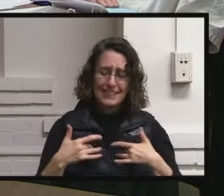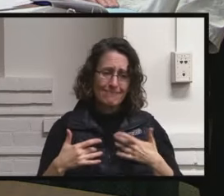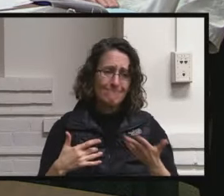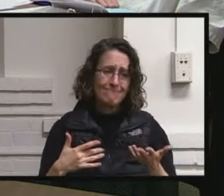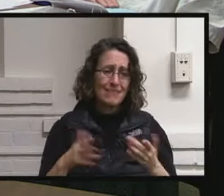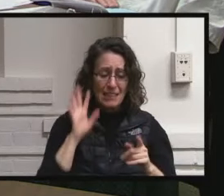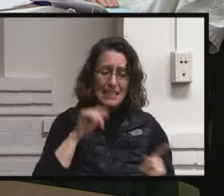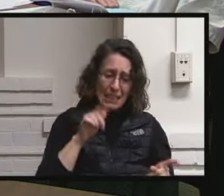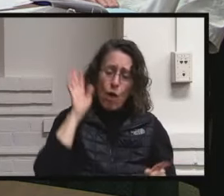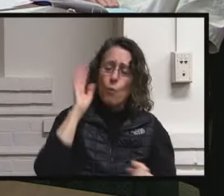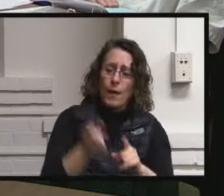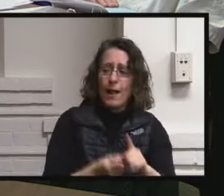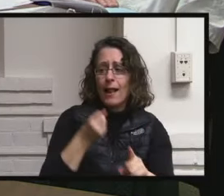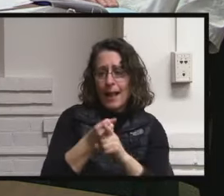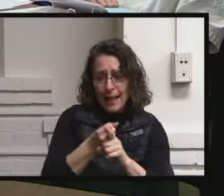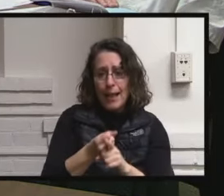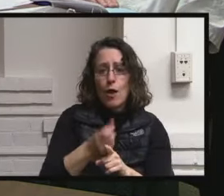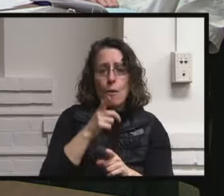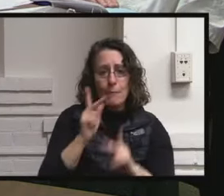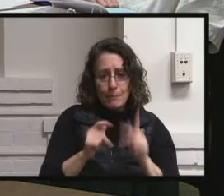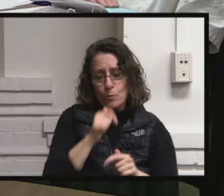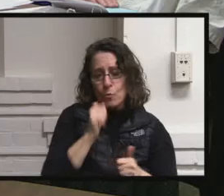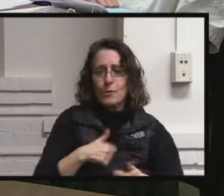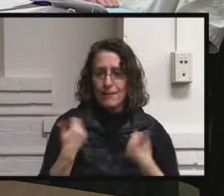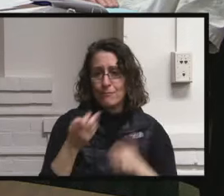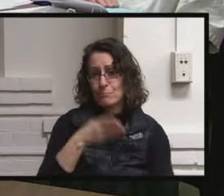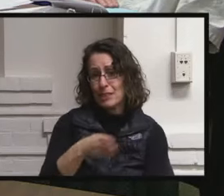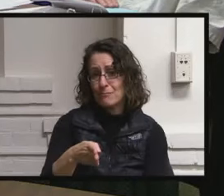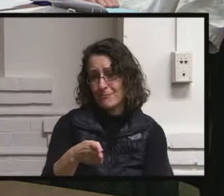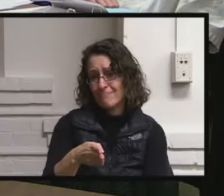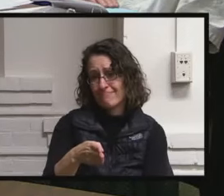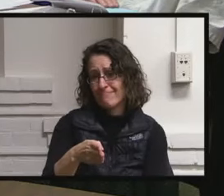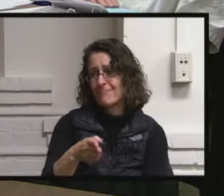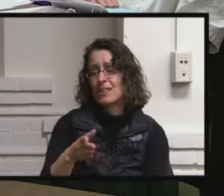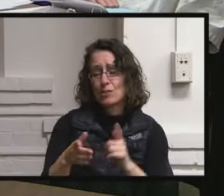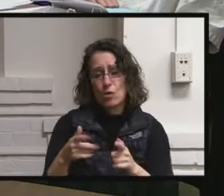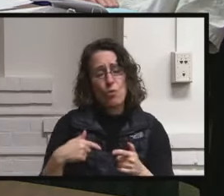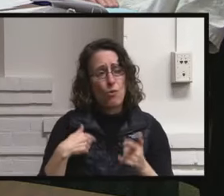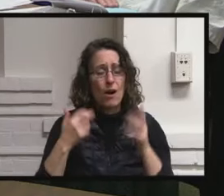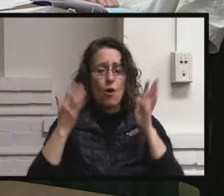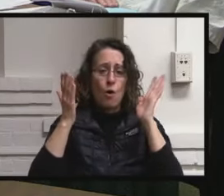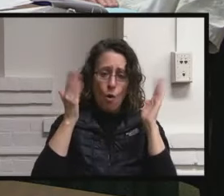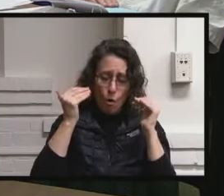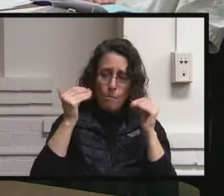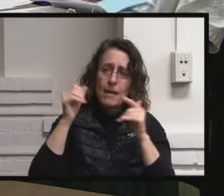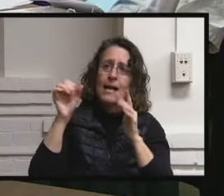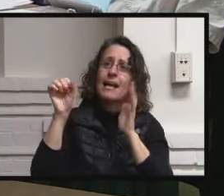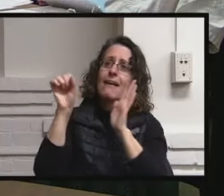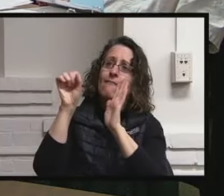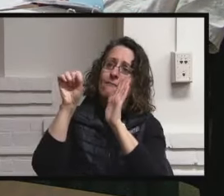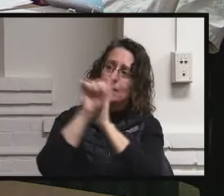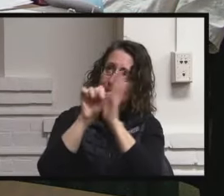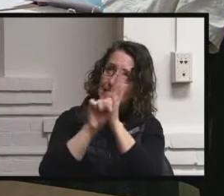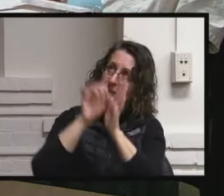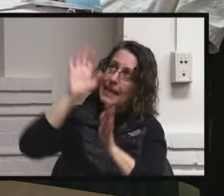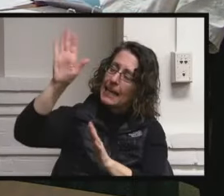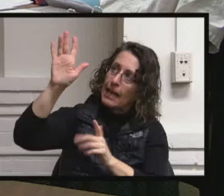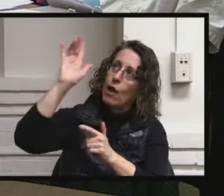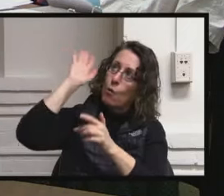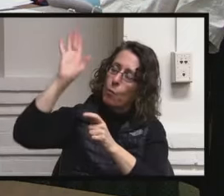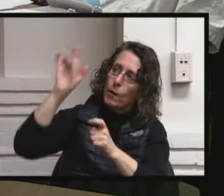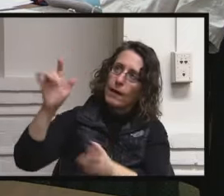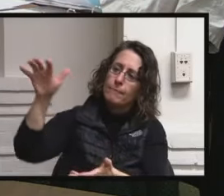will consider providing us with other revenue generation mechanisms, even if it's something